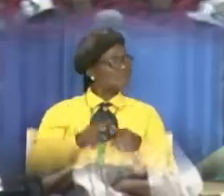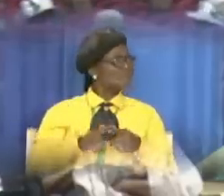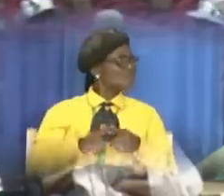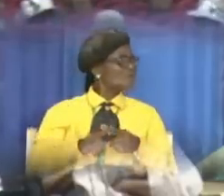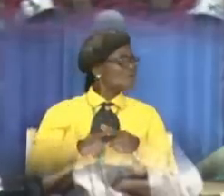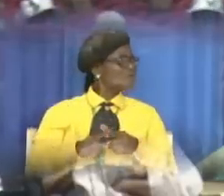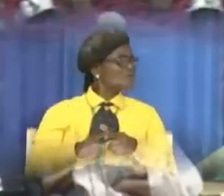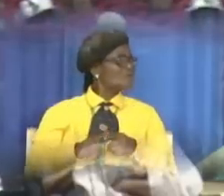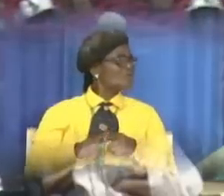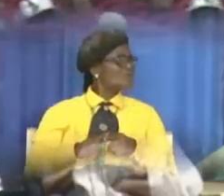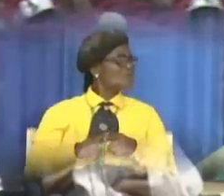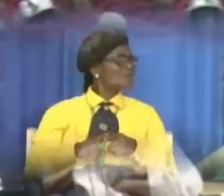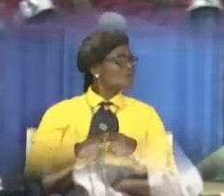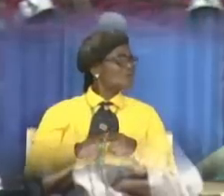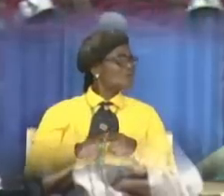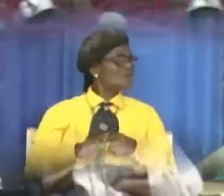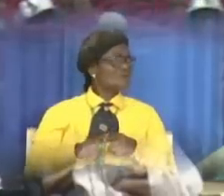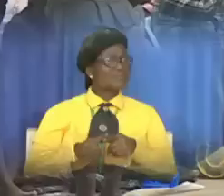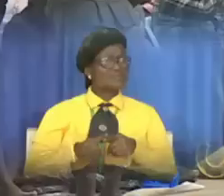over and over.